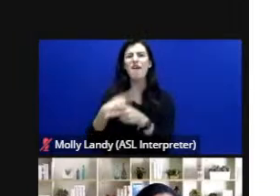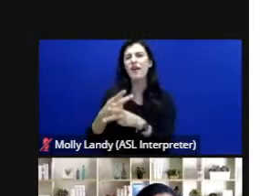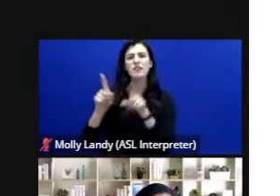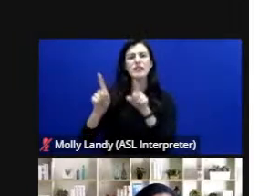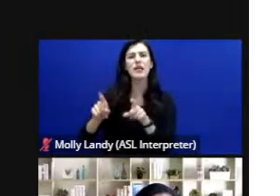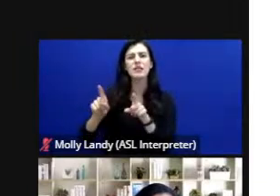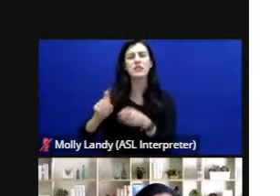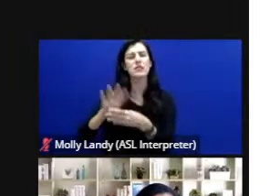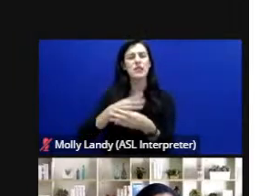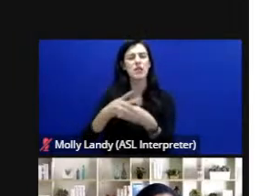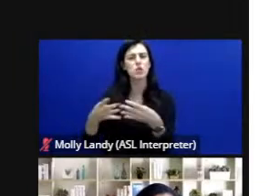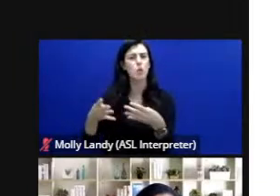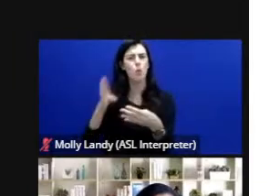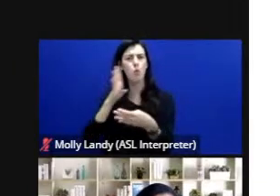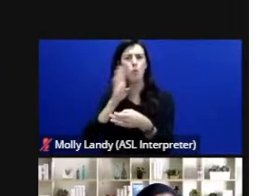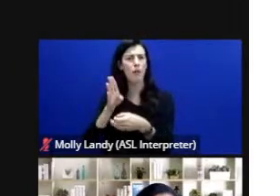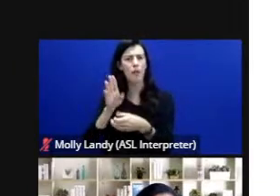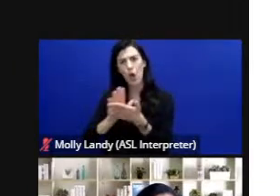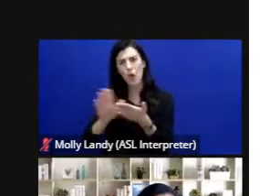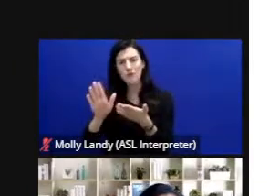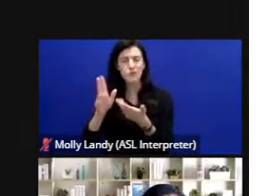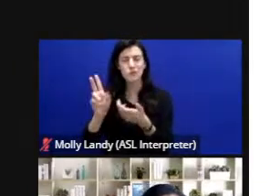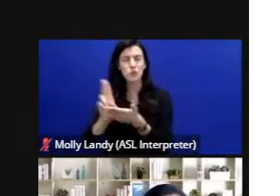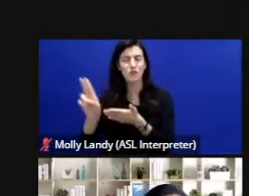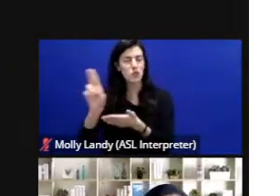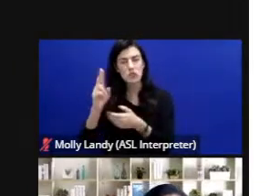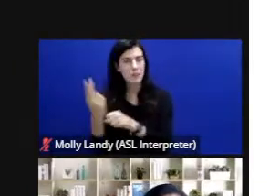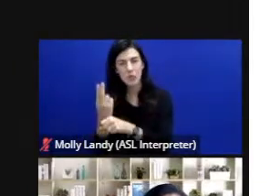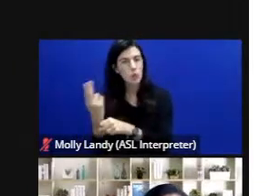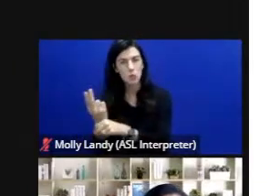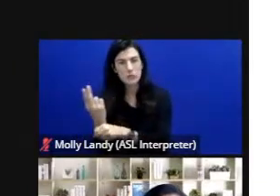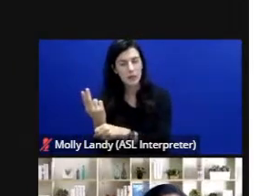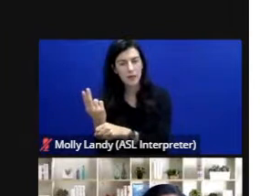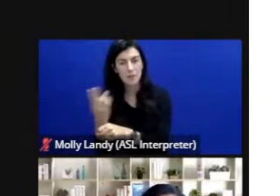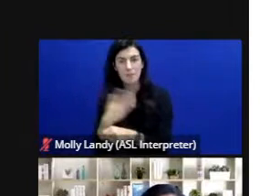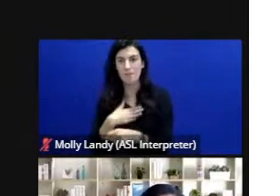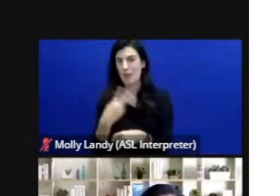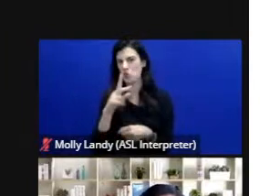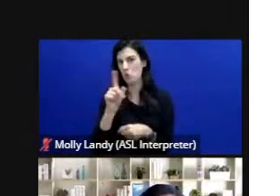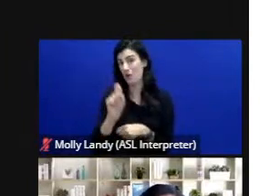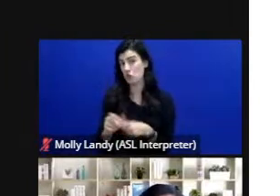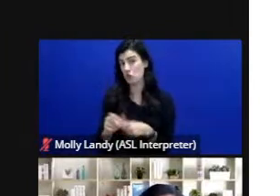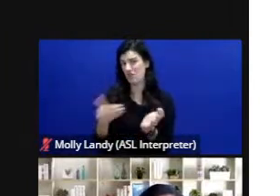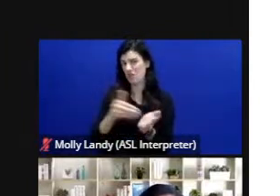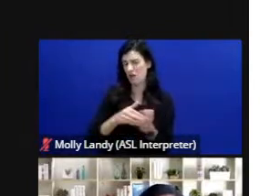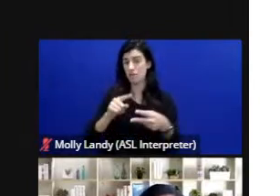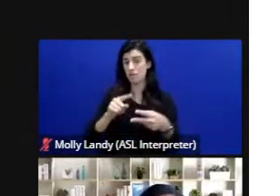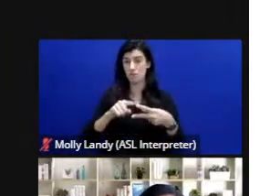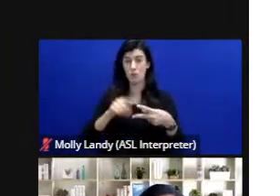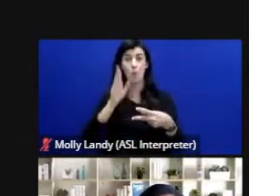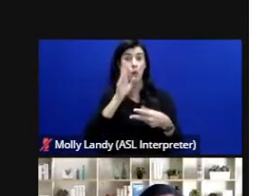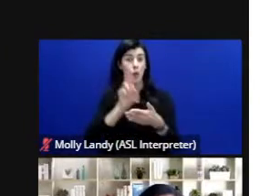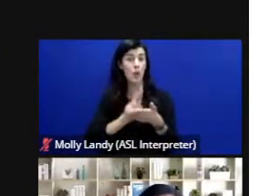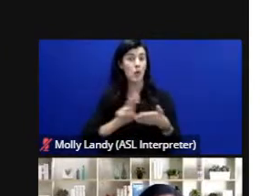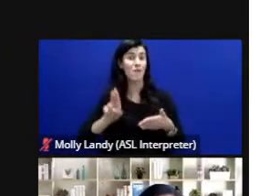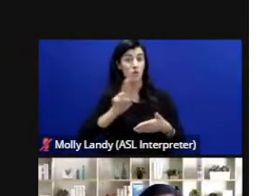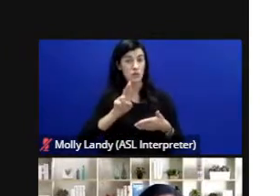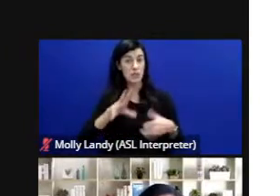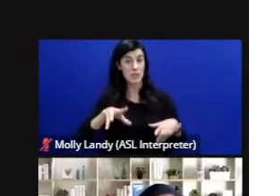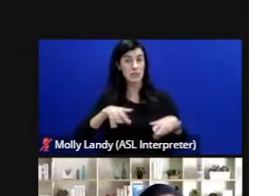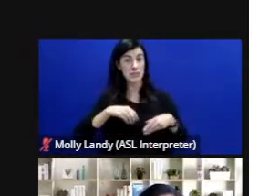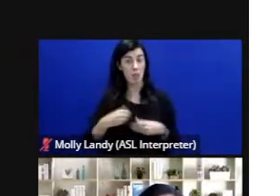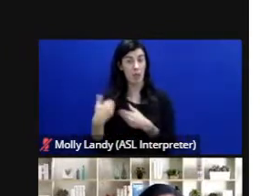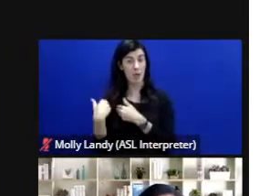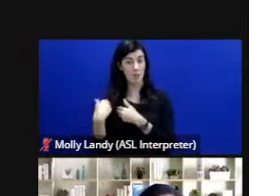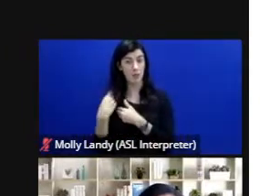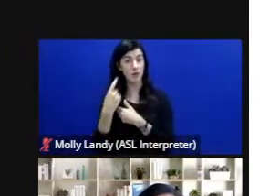the university be using or the college? So the two questions again are, will the university be accepting liability for